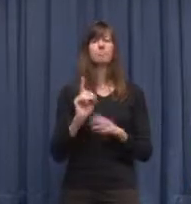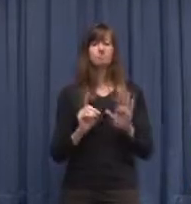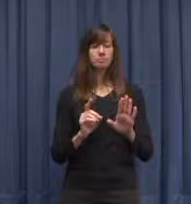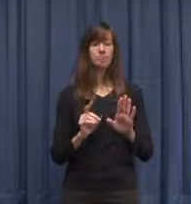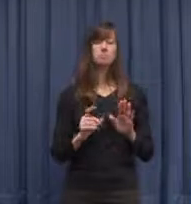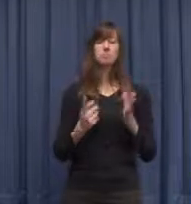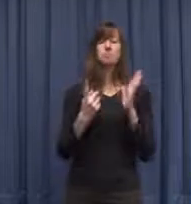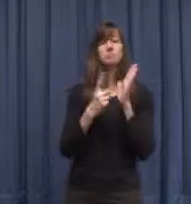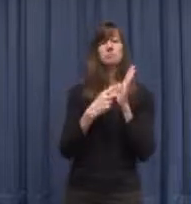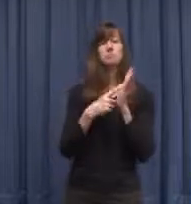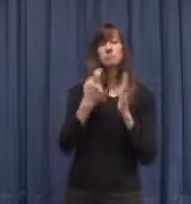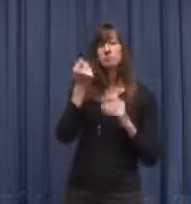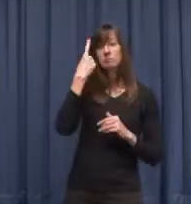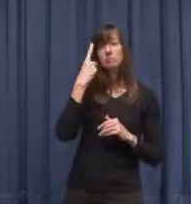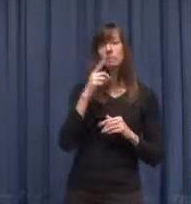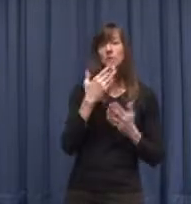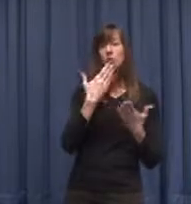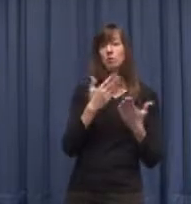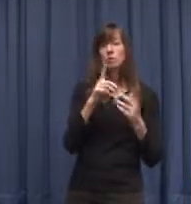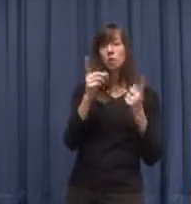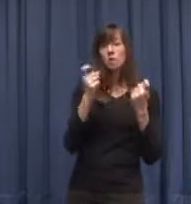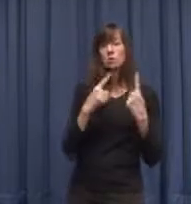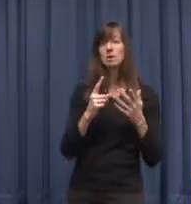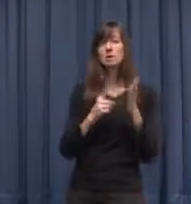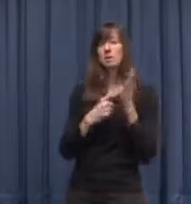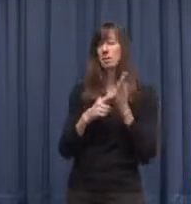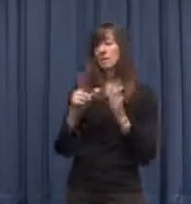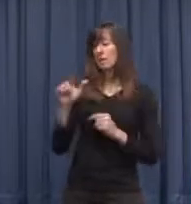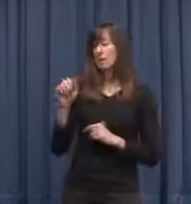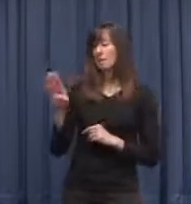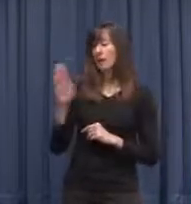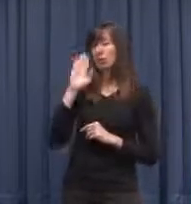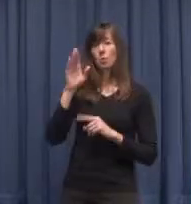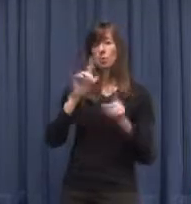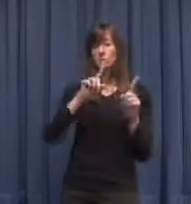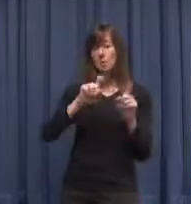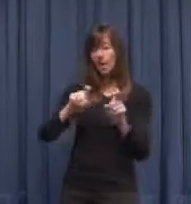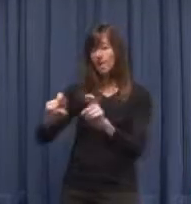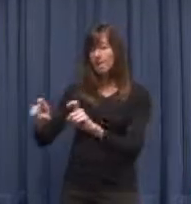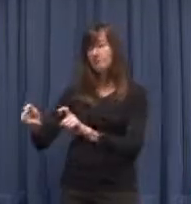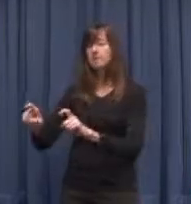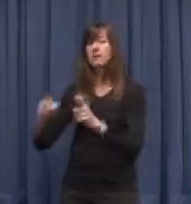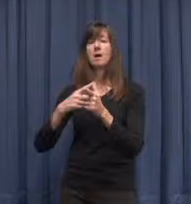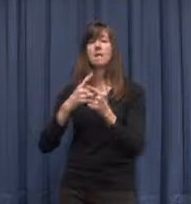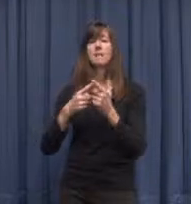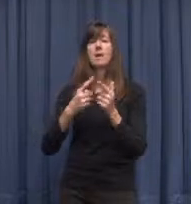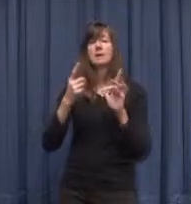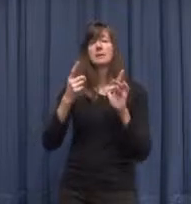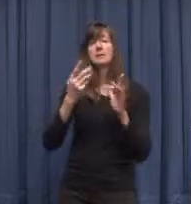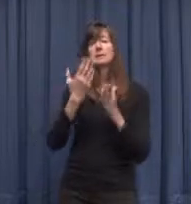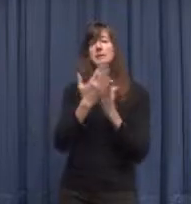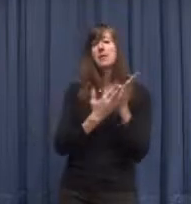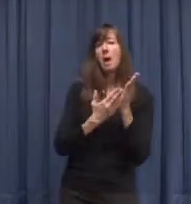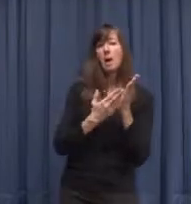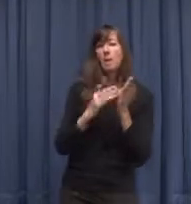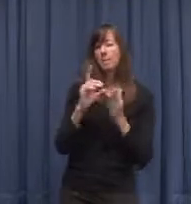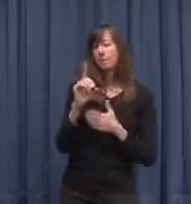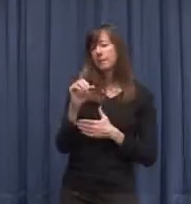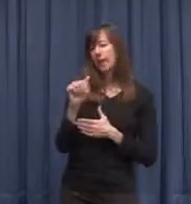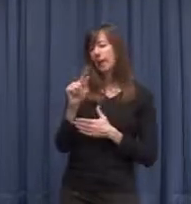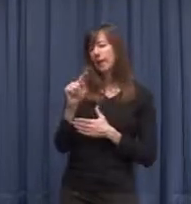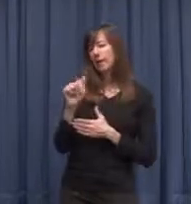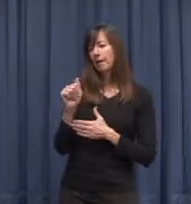report those results, but sometimes data gets missed or an address is not entered in some cases.